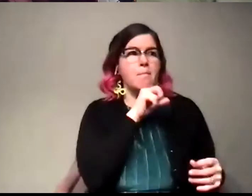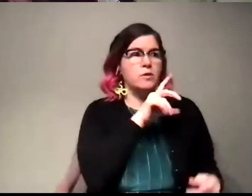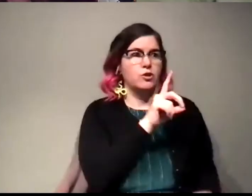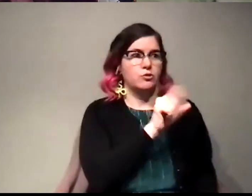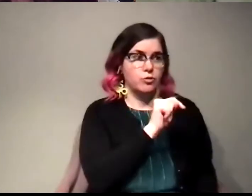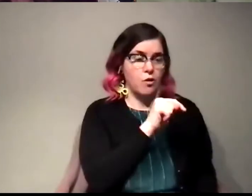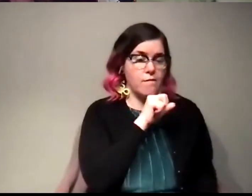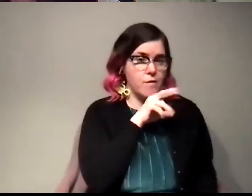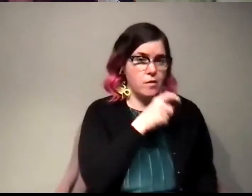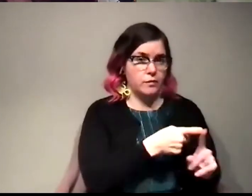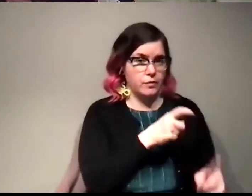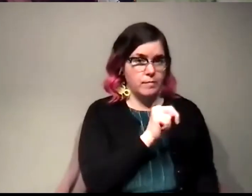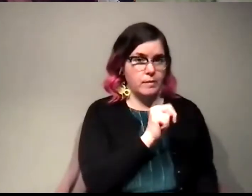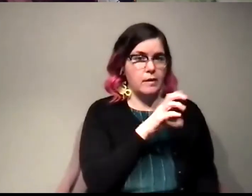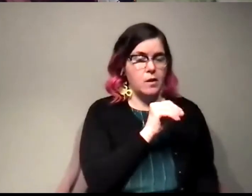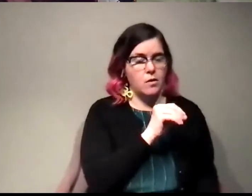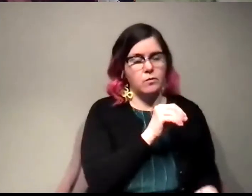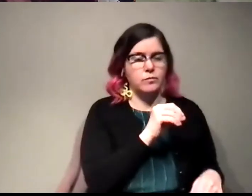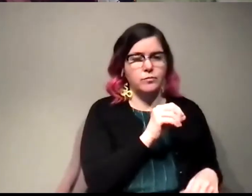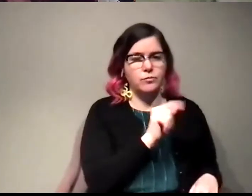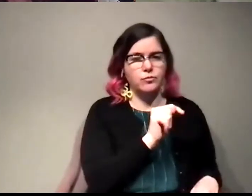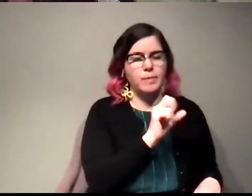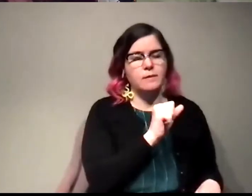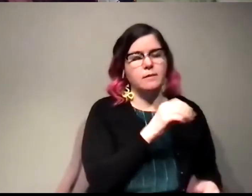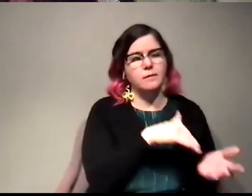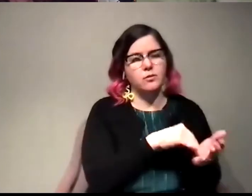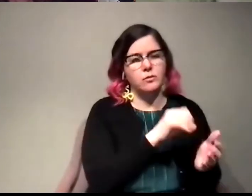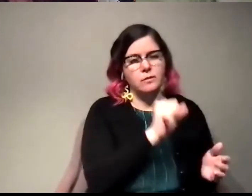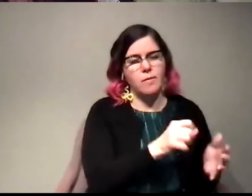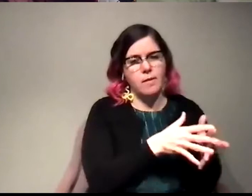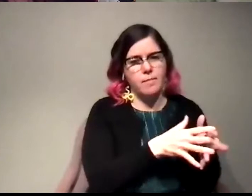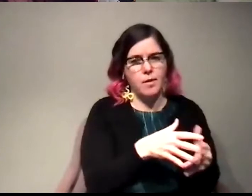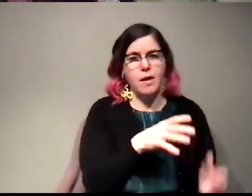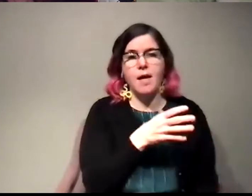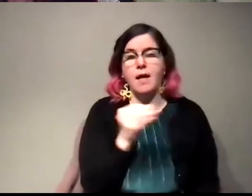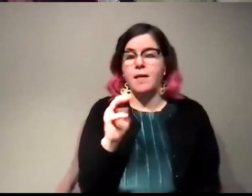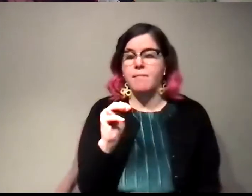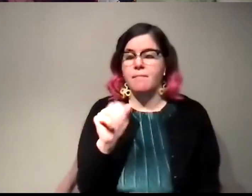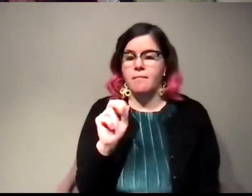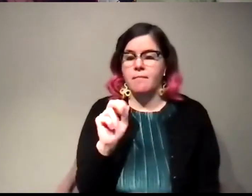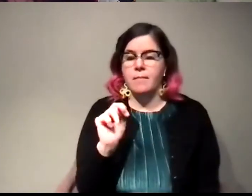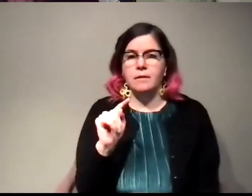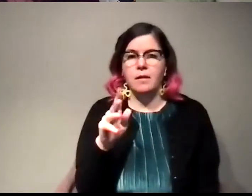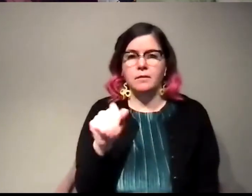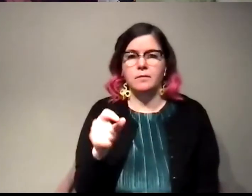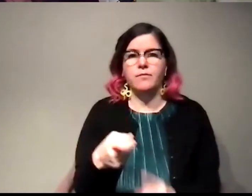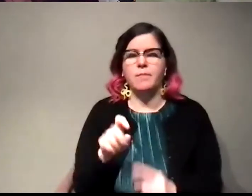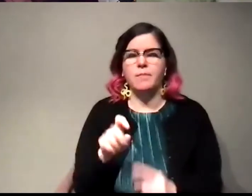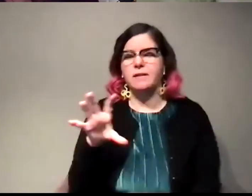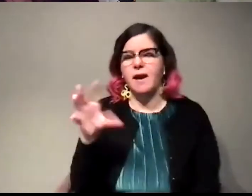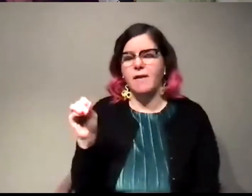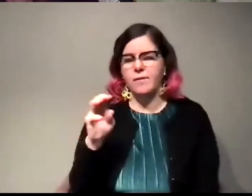from the Neotropics or the New World tropics, Central South America, and mantellas, which are from Eastern Africa, Madagascar, et